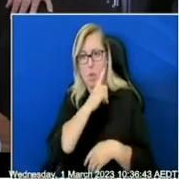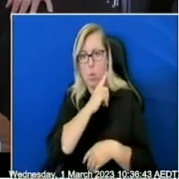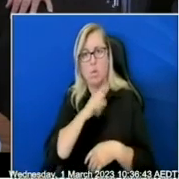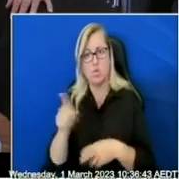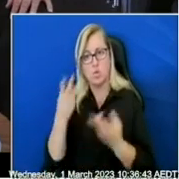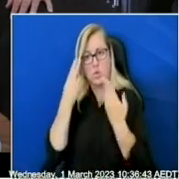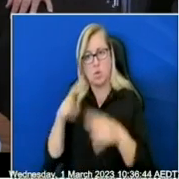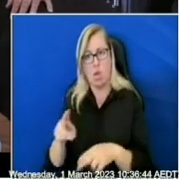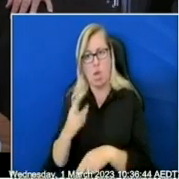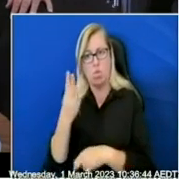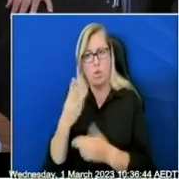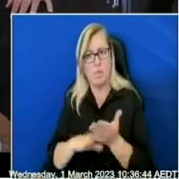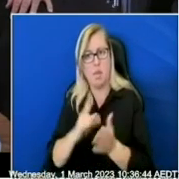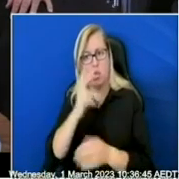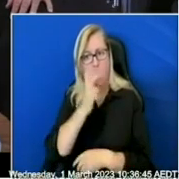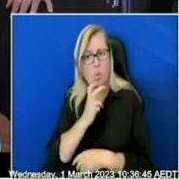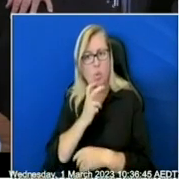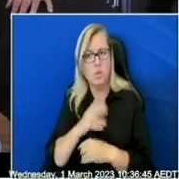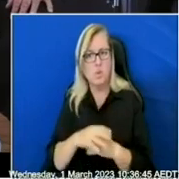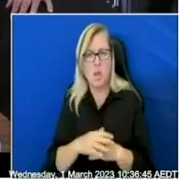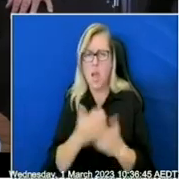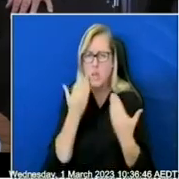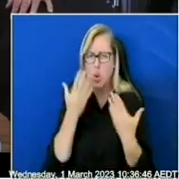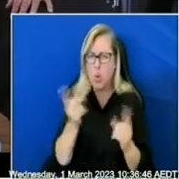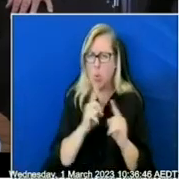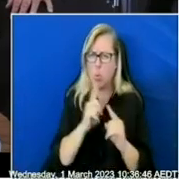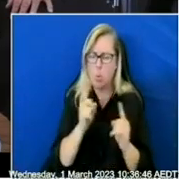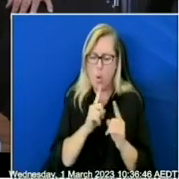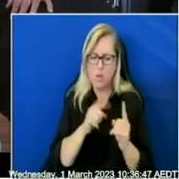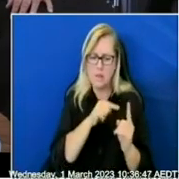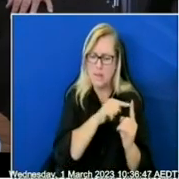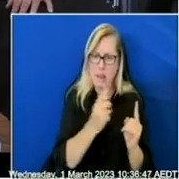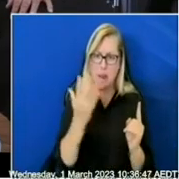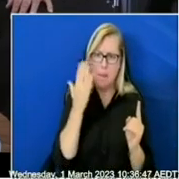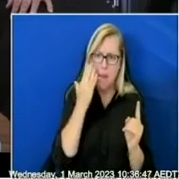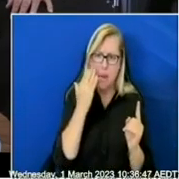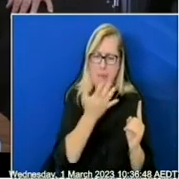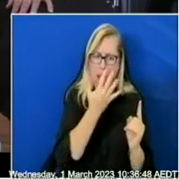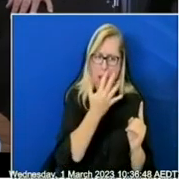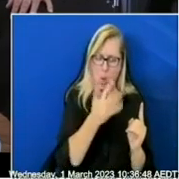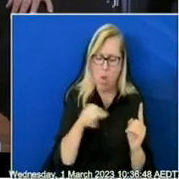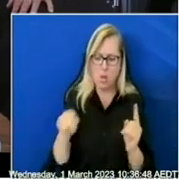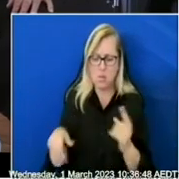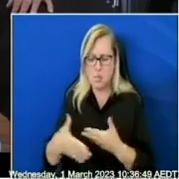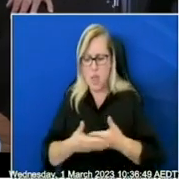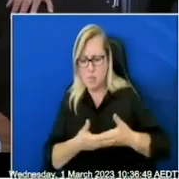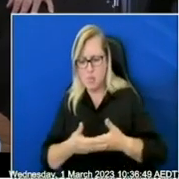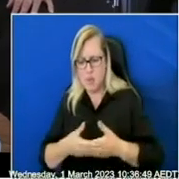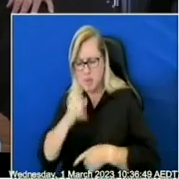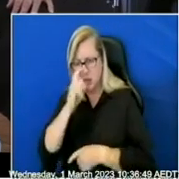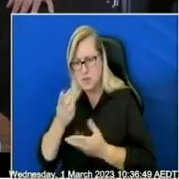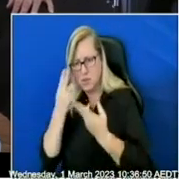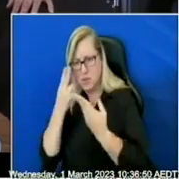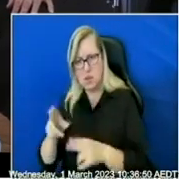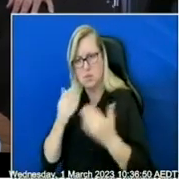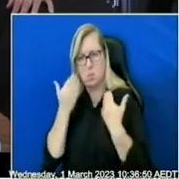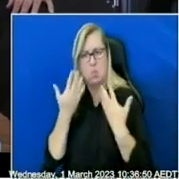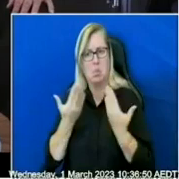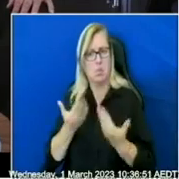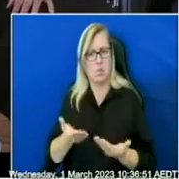age difference there between Mum and that, but still, you know, you've lost a baby sister. Mm. And then you're a